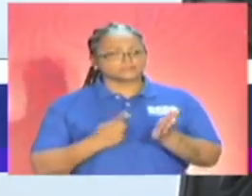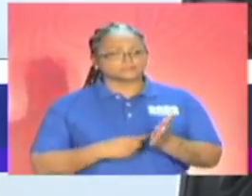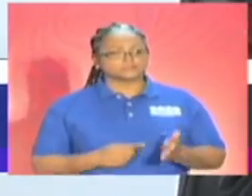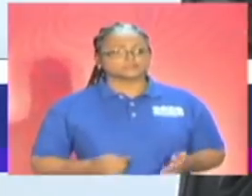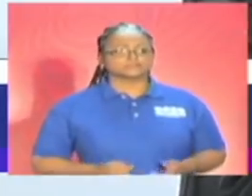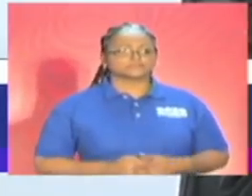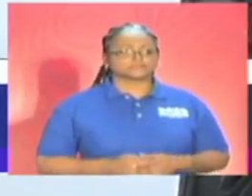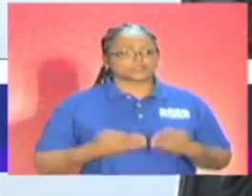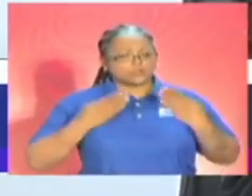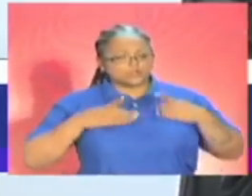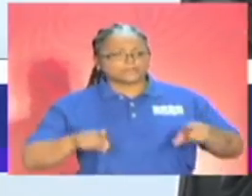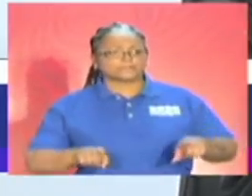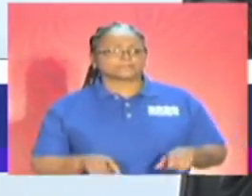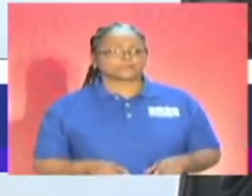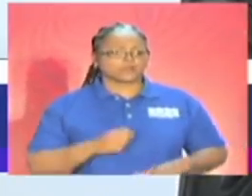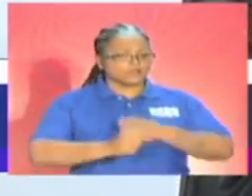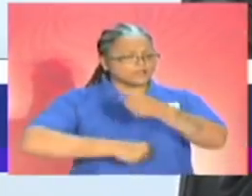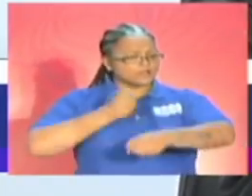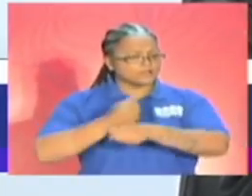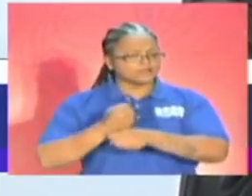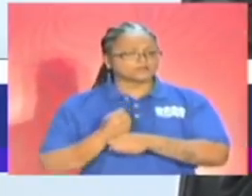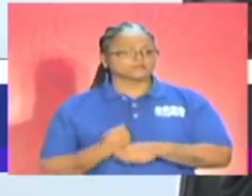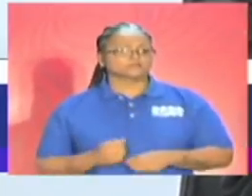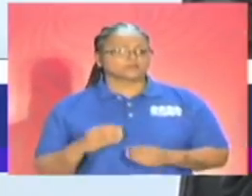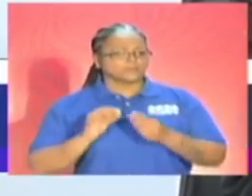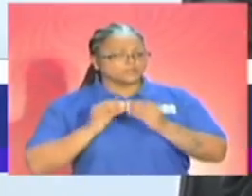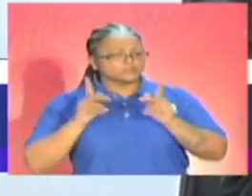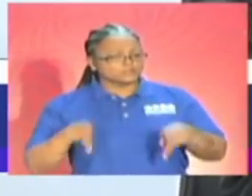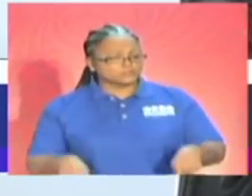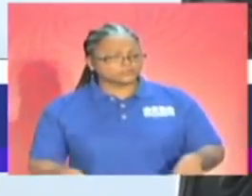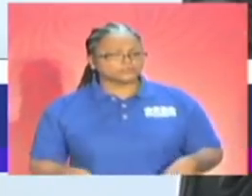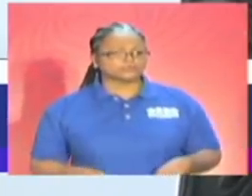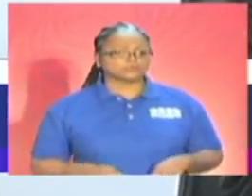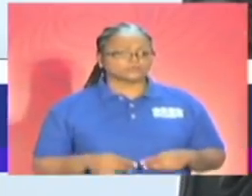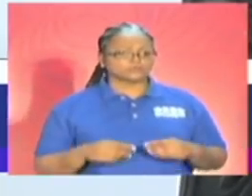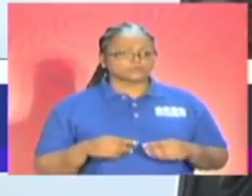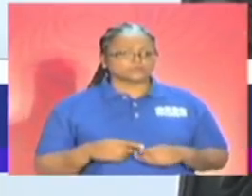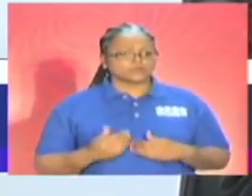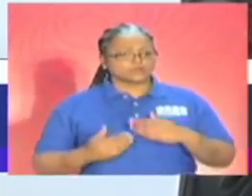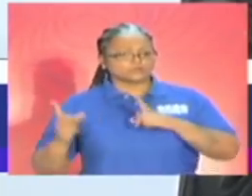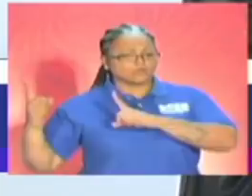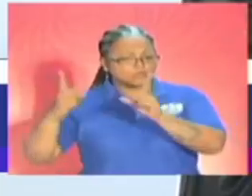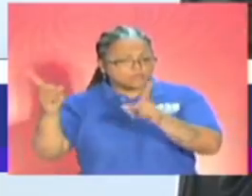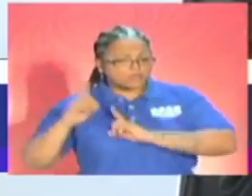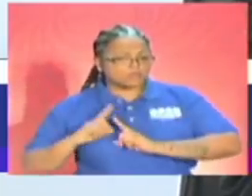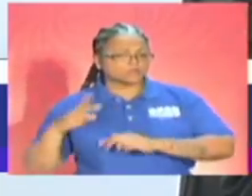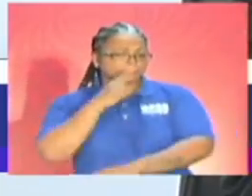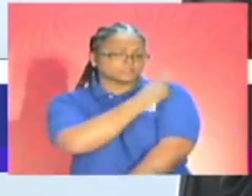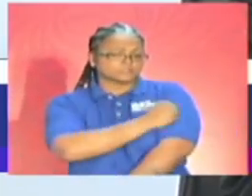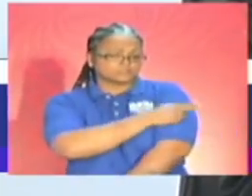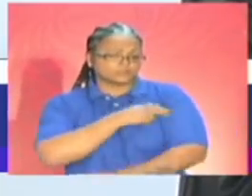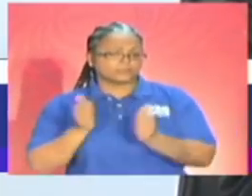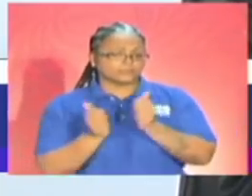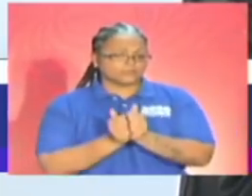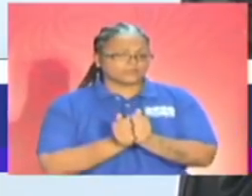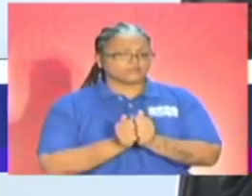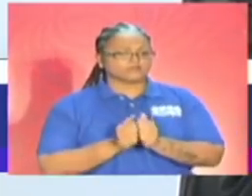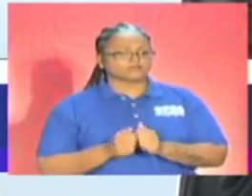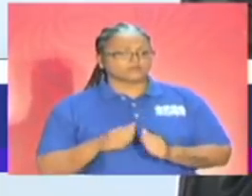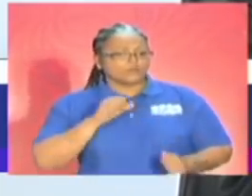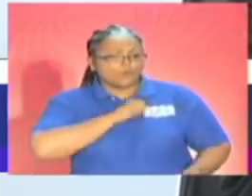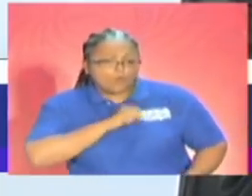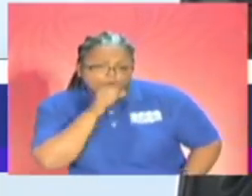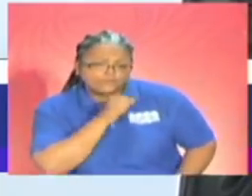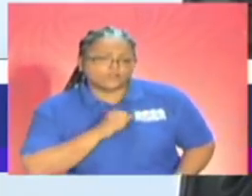course the testing will be less. So less people presenting, less testing occurring, and that is what we're seeing now. It's a good sign and has